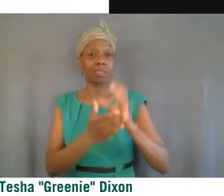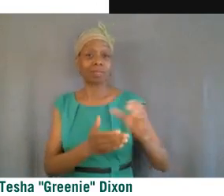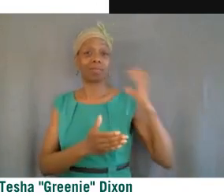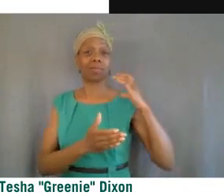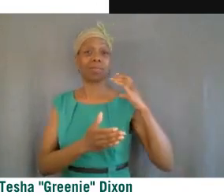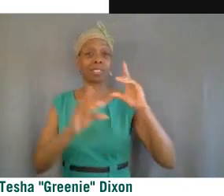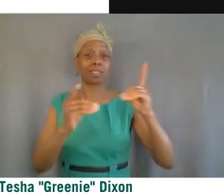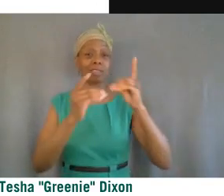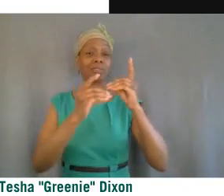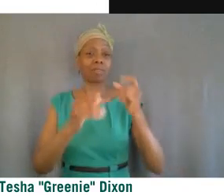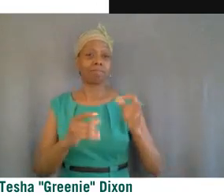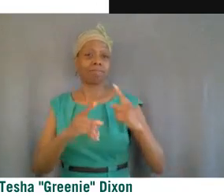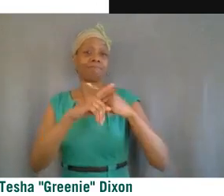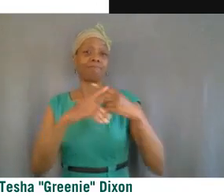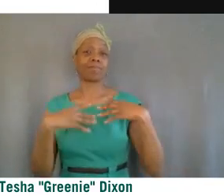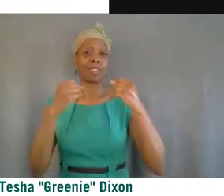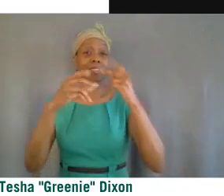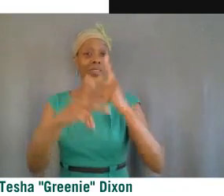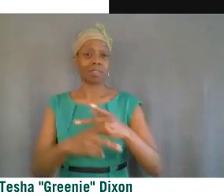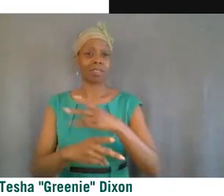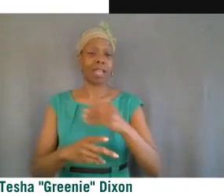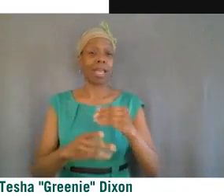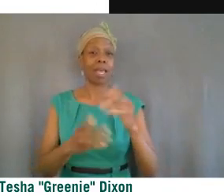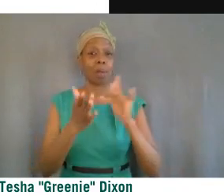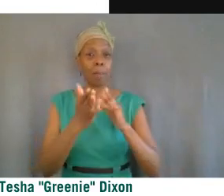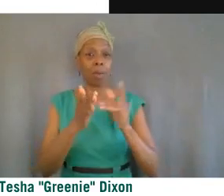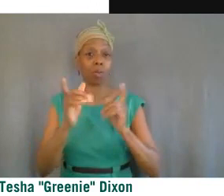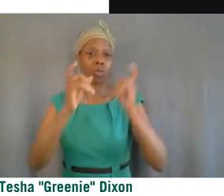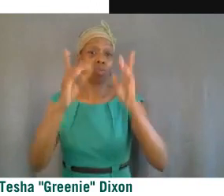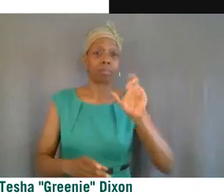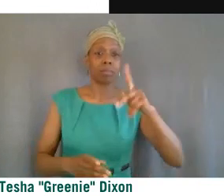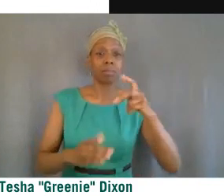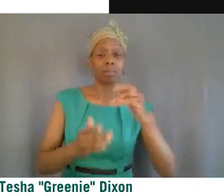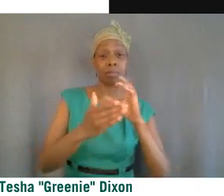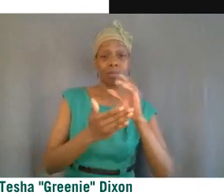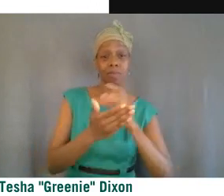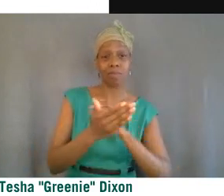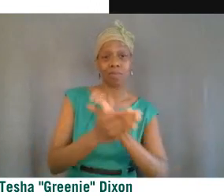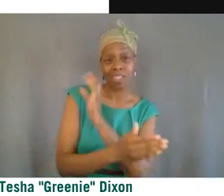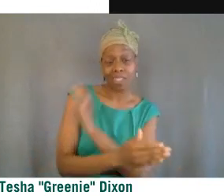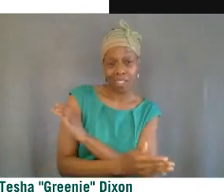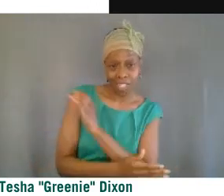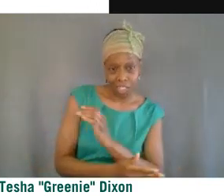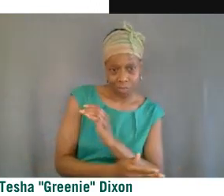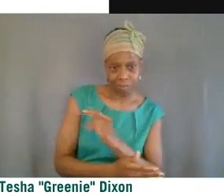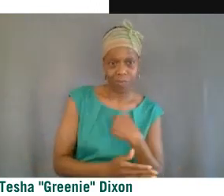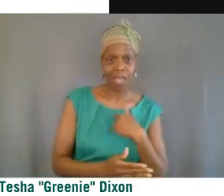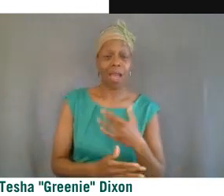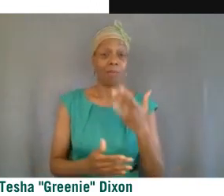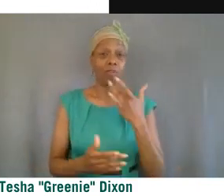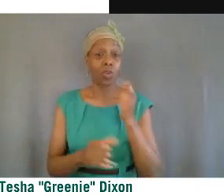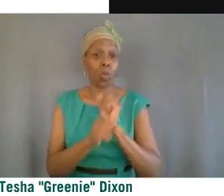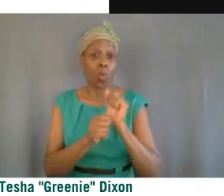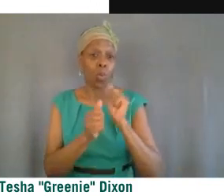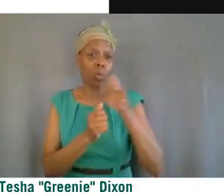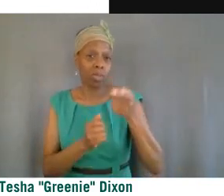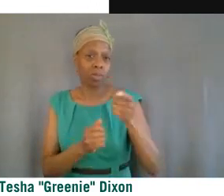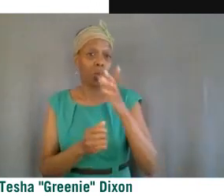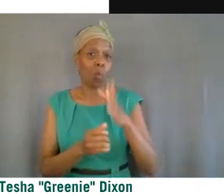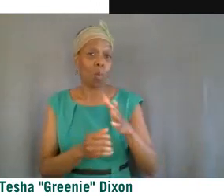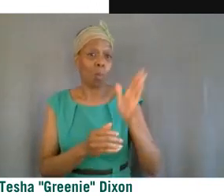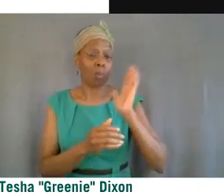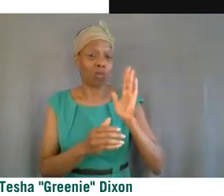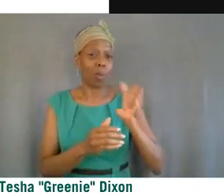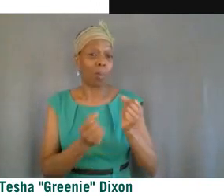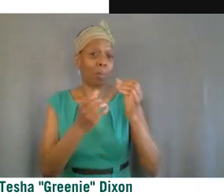and the Medical Director of the Cerebral Palsy Clinic. I've been fortunate to work with Dr. Glader for many